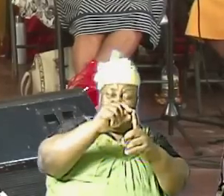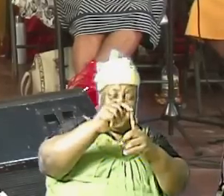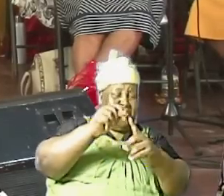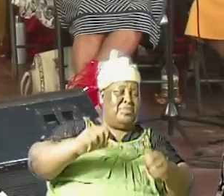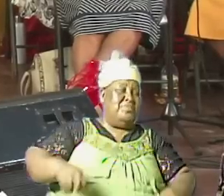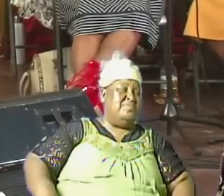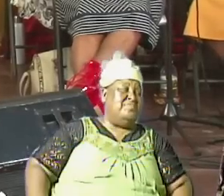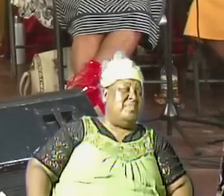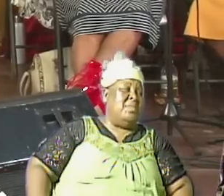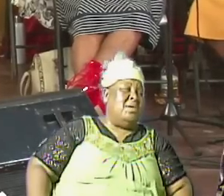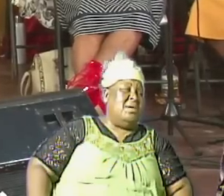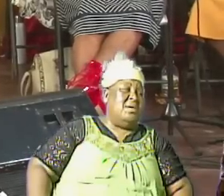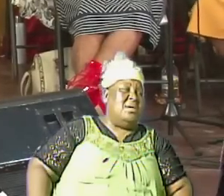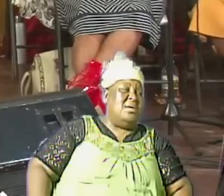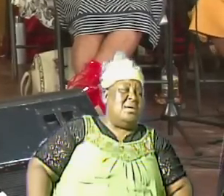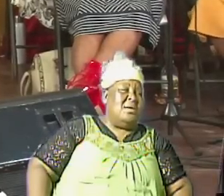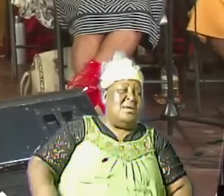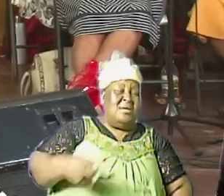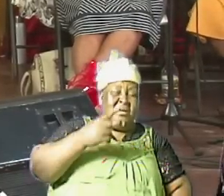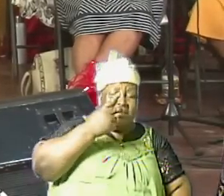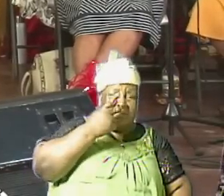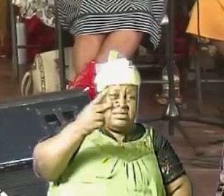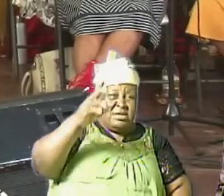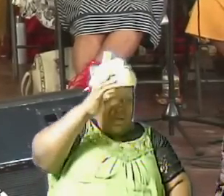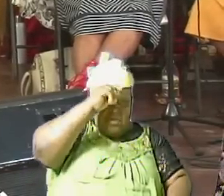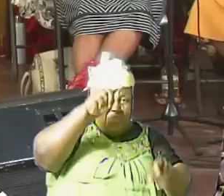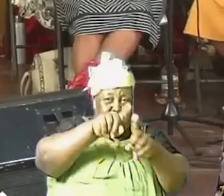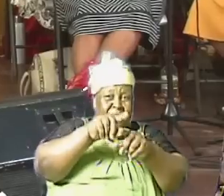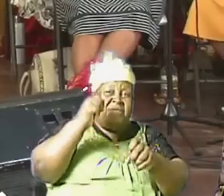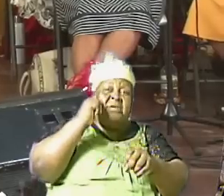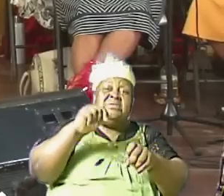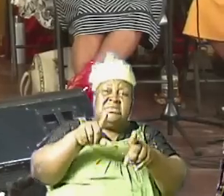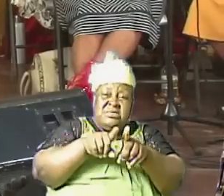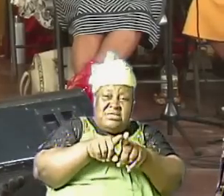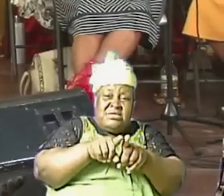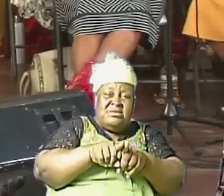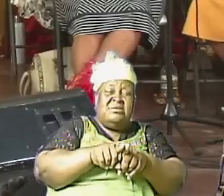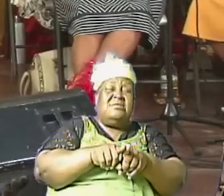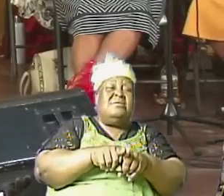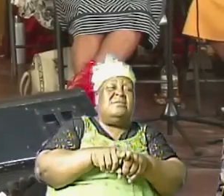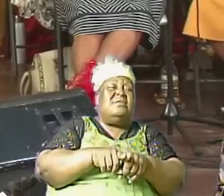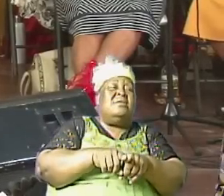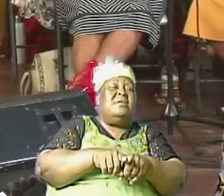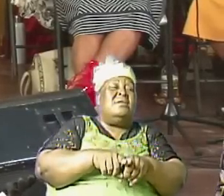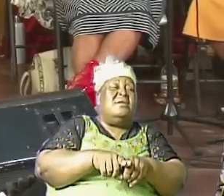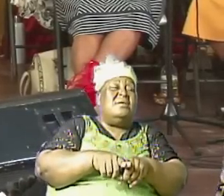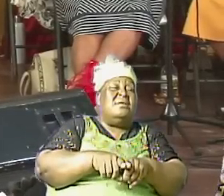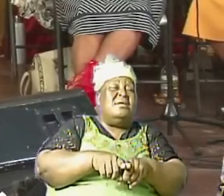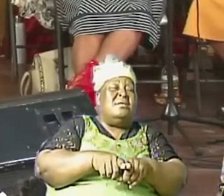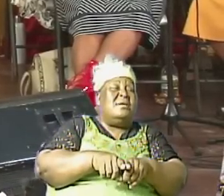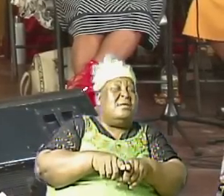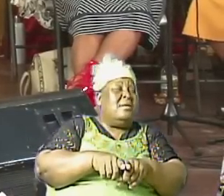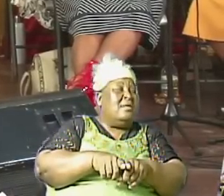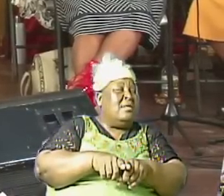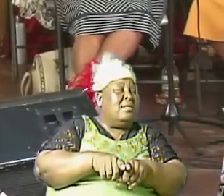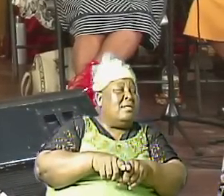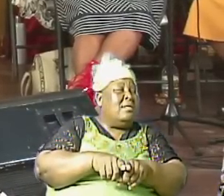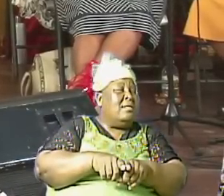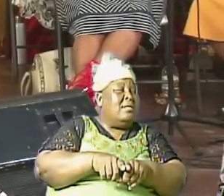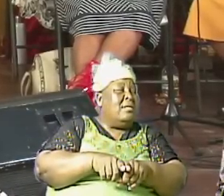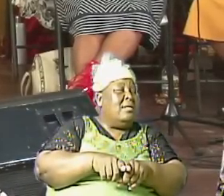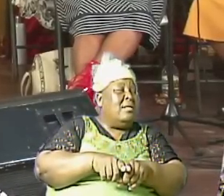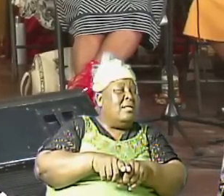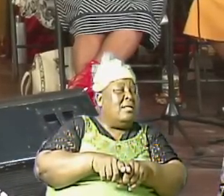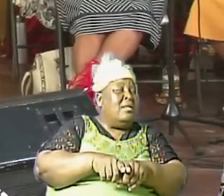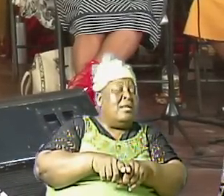at thy word, you see, brothers and sisters, the apostle, well, he was the